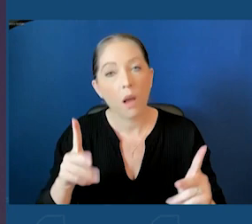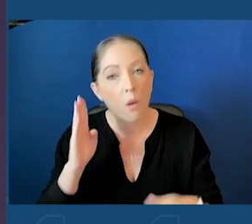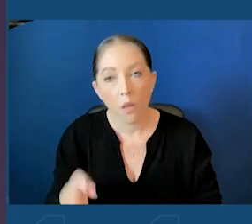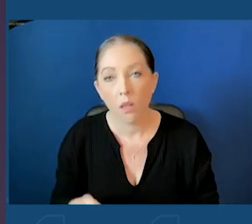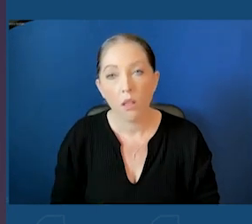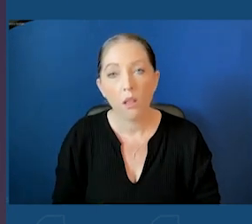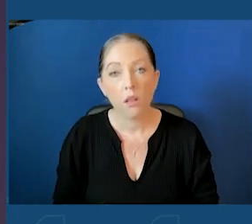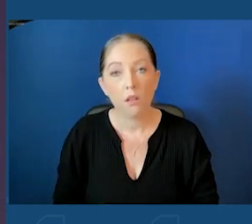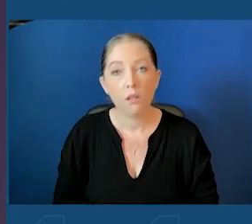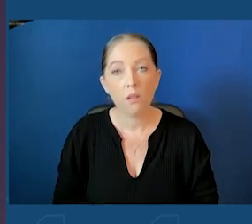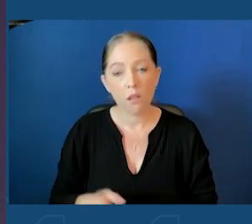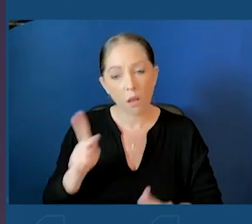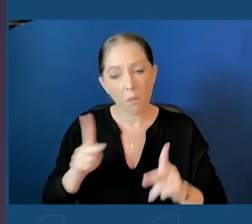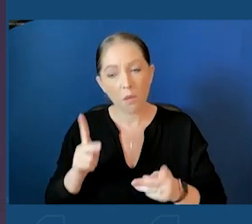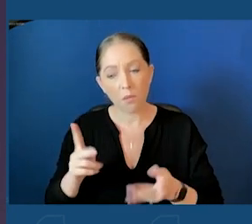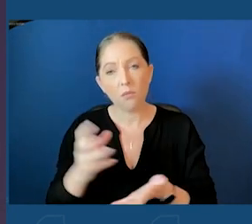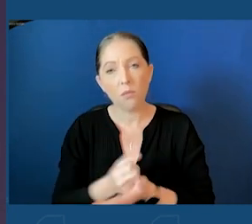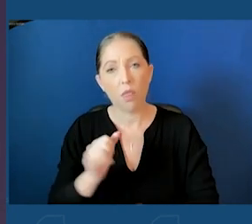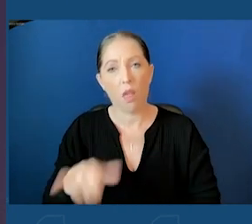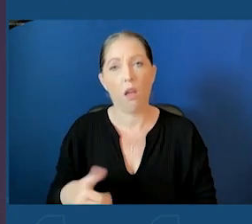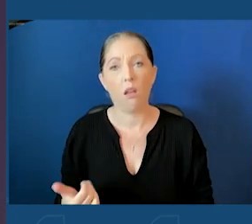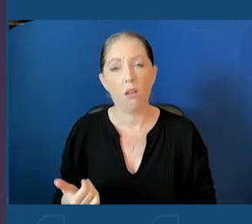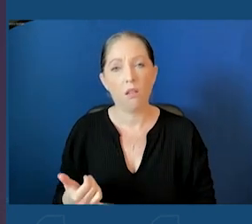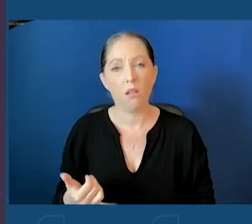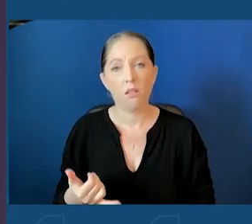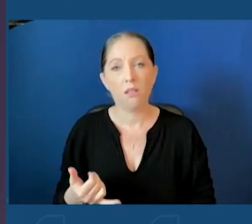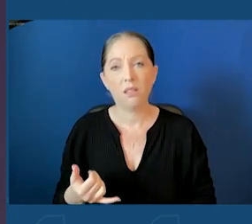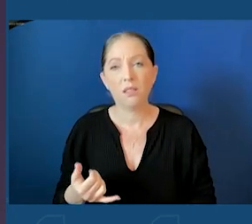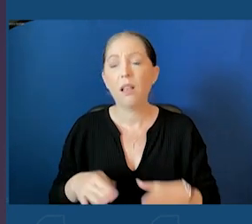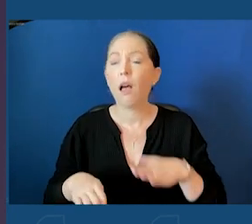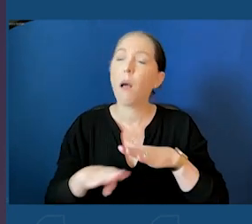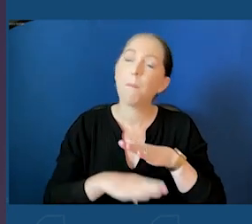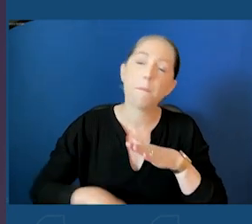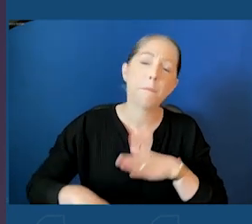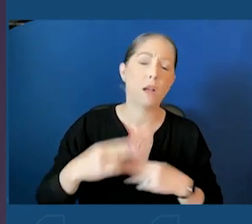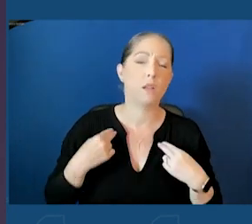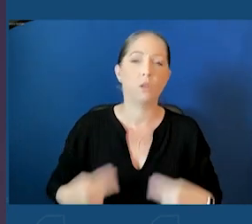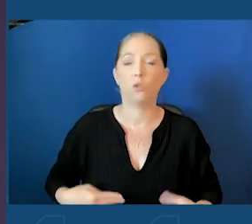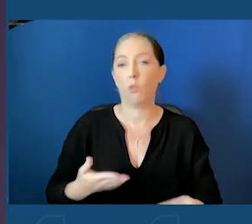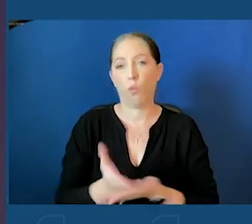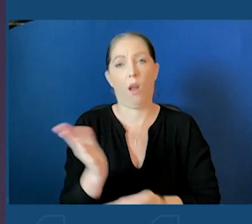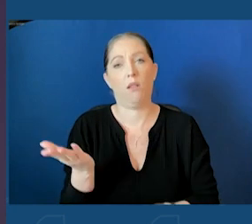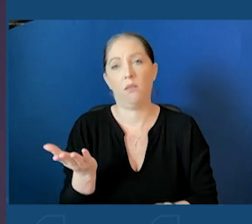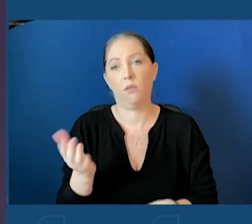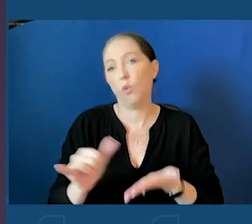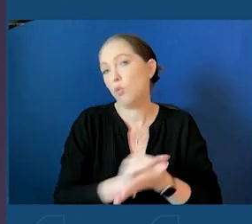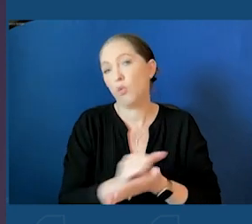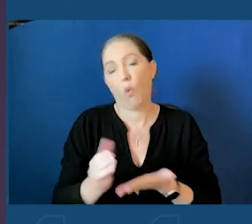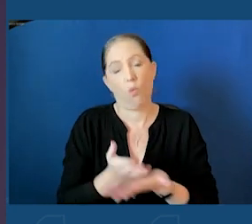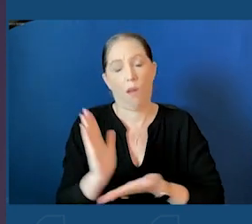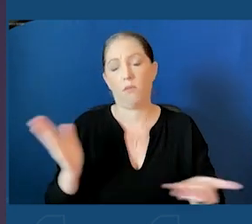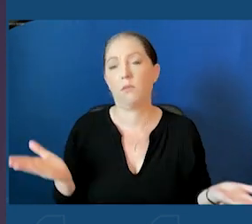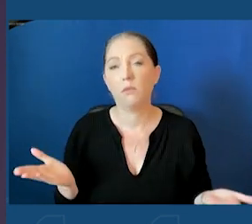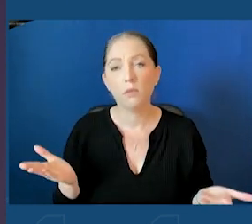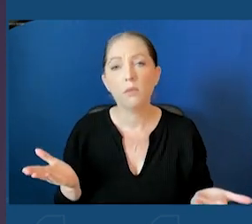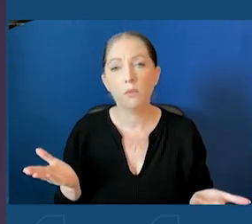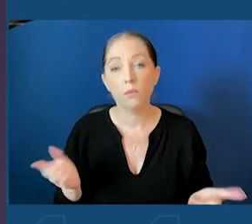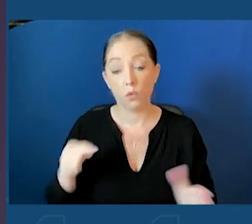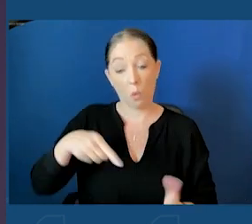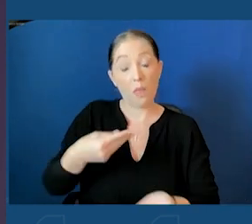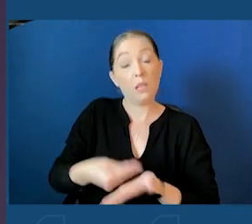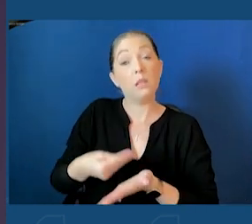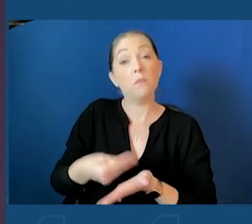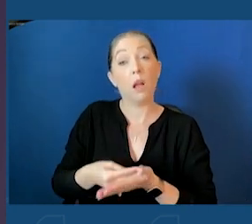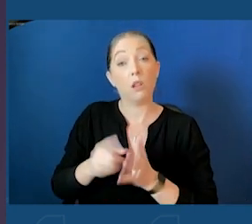people deserve. It's a basic human right, and to me, it's a right of being a New Yorker. So this money, starting today,